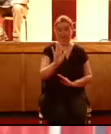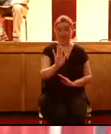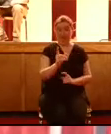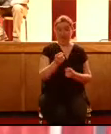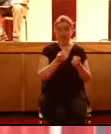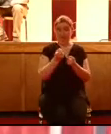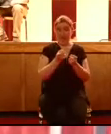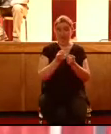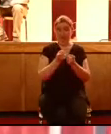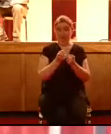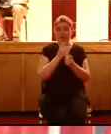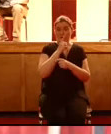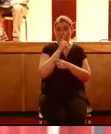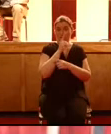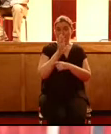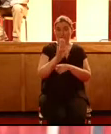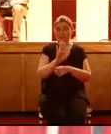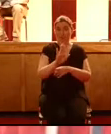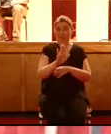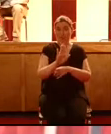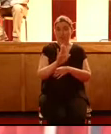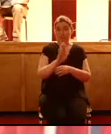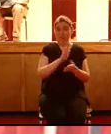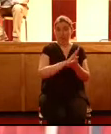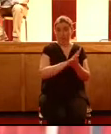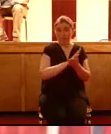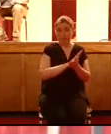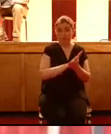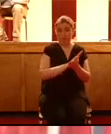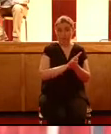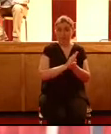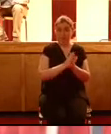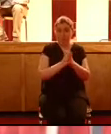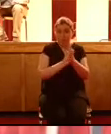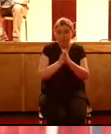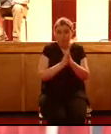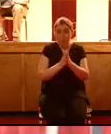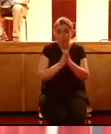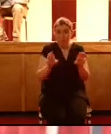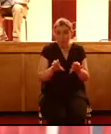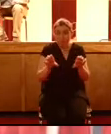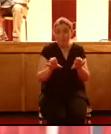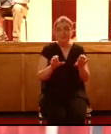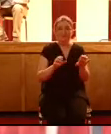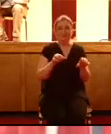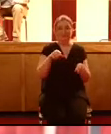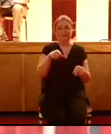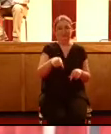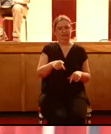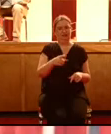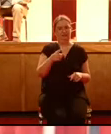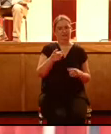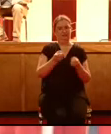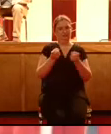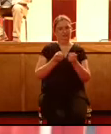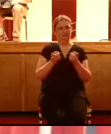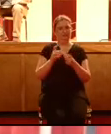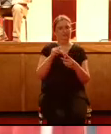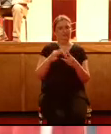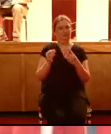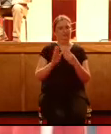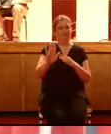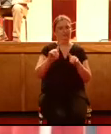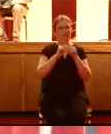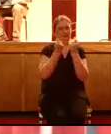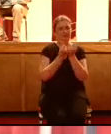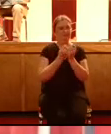their team. They can look at seniority, but it shouldn't be the only factor. We do have some that have come from